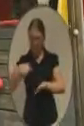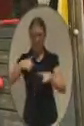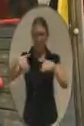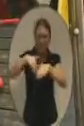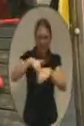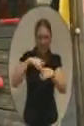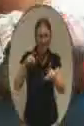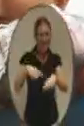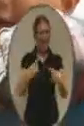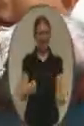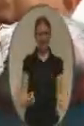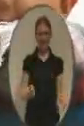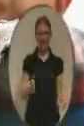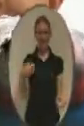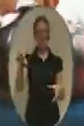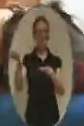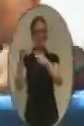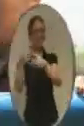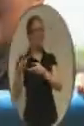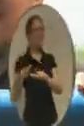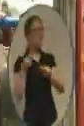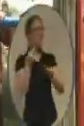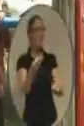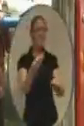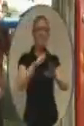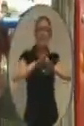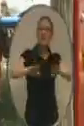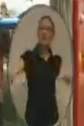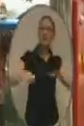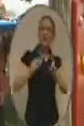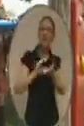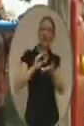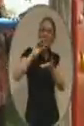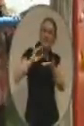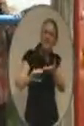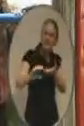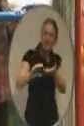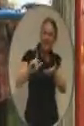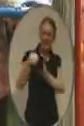even sometimes provide a crash. They will also pay for transport costs.